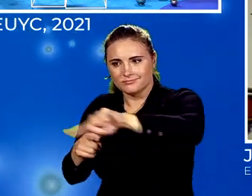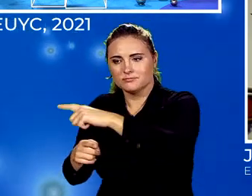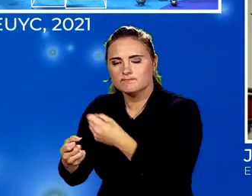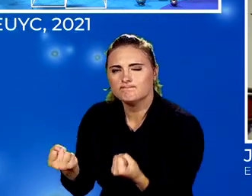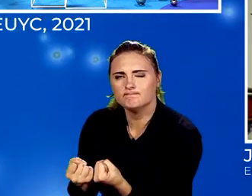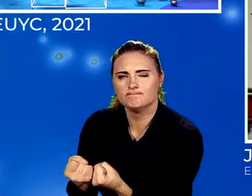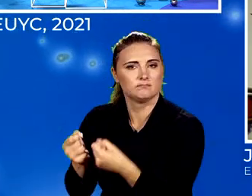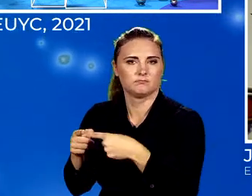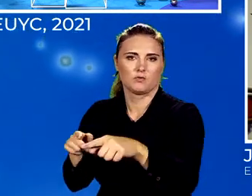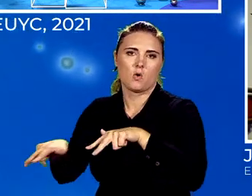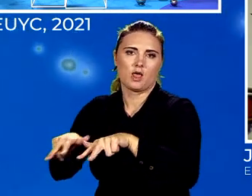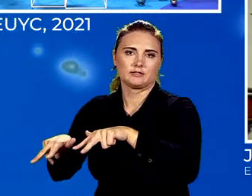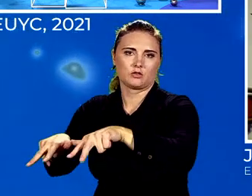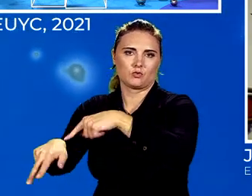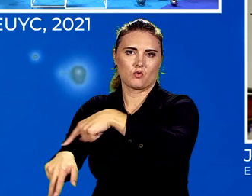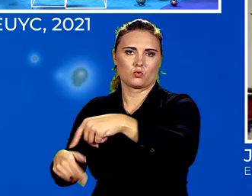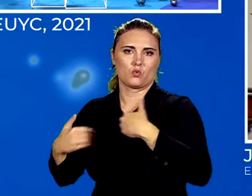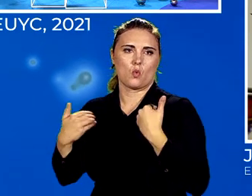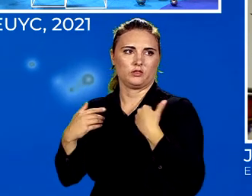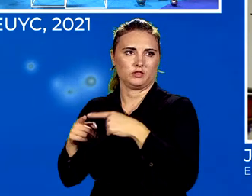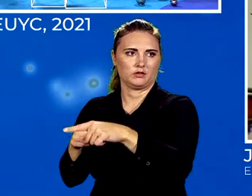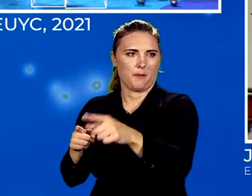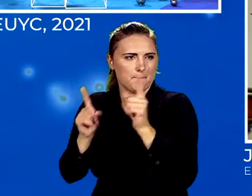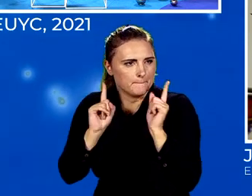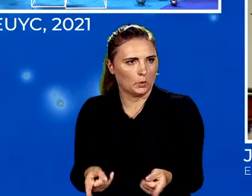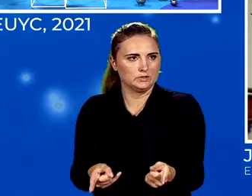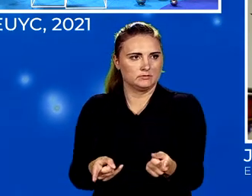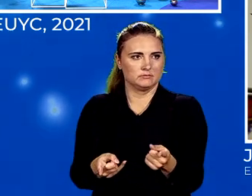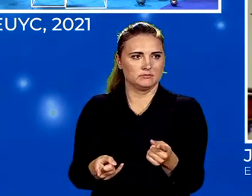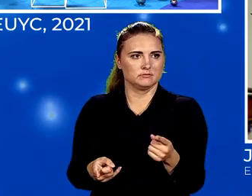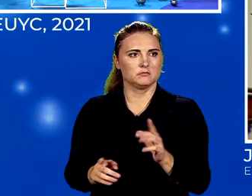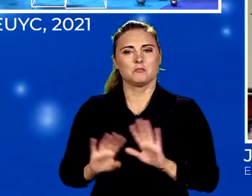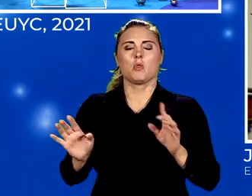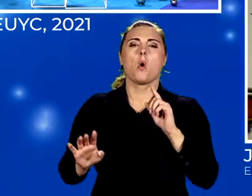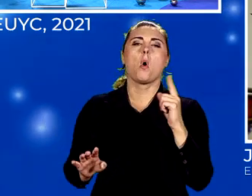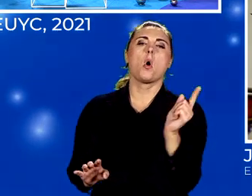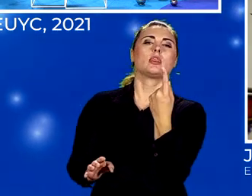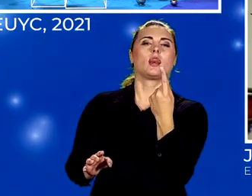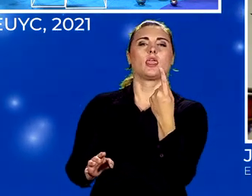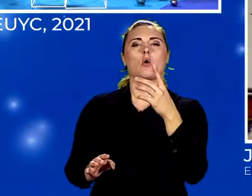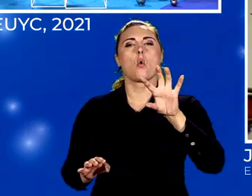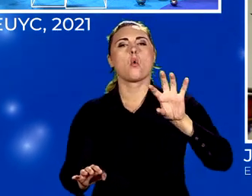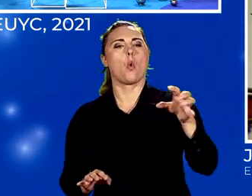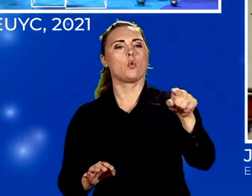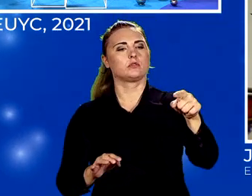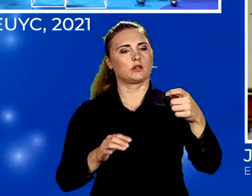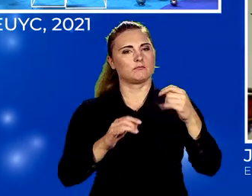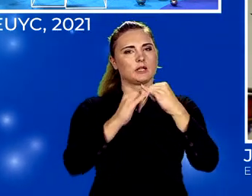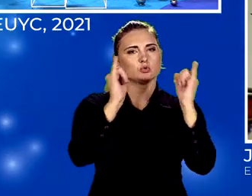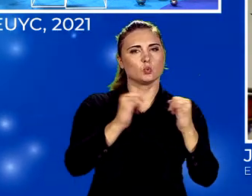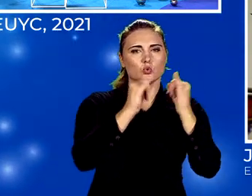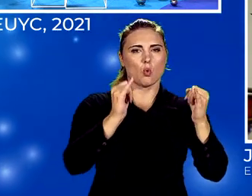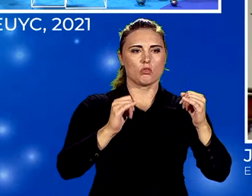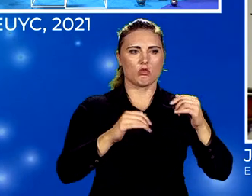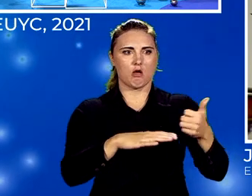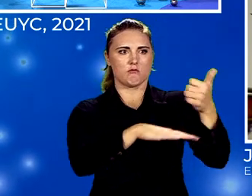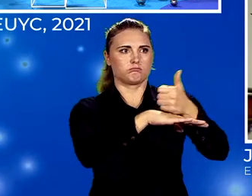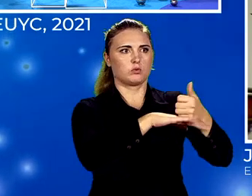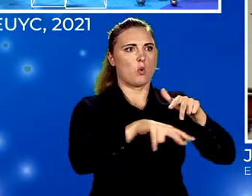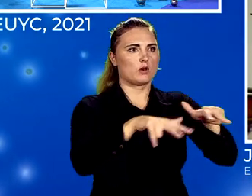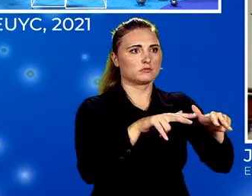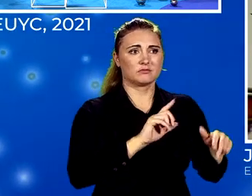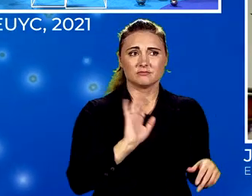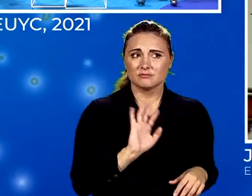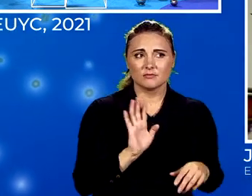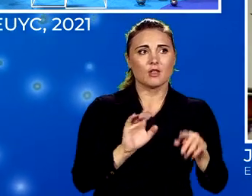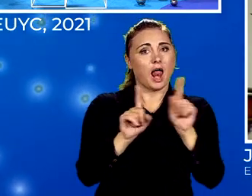youth organizations, apart from the national youth councils, I'm also referring to international youth organizations, and of course to the young people